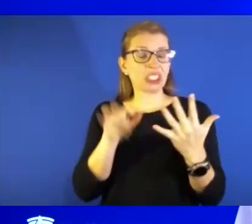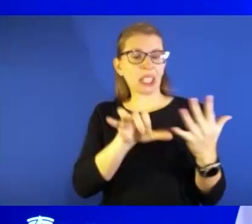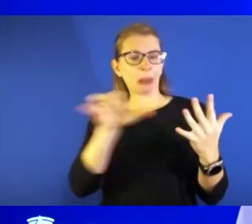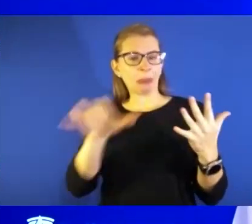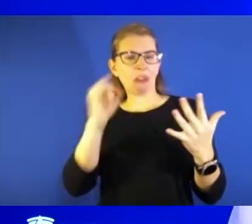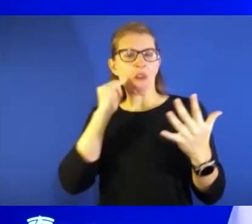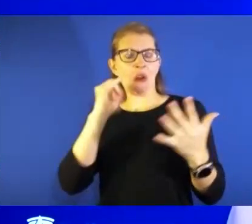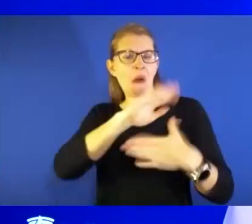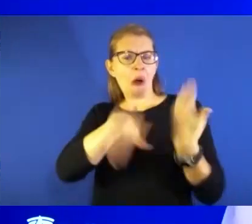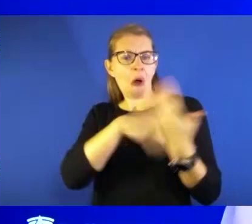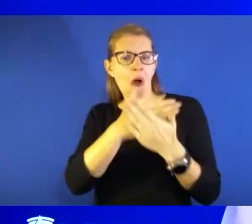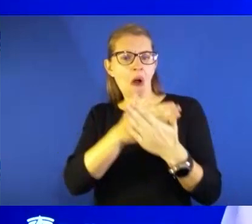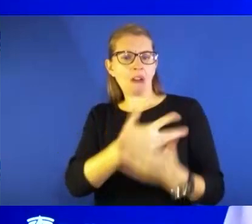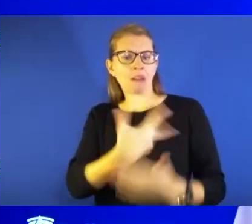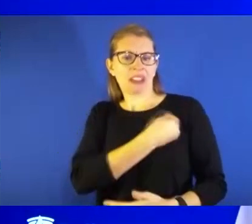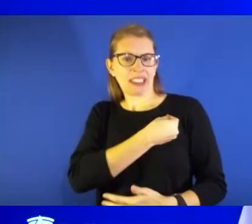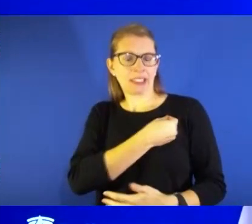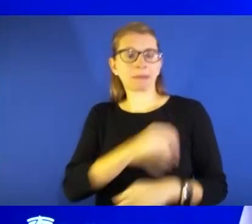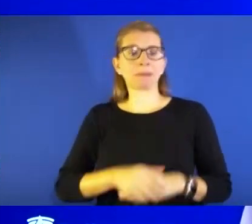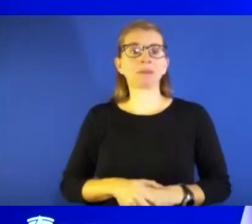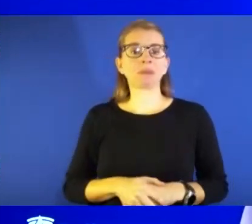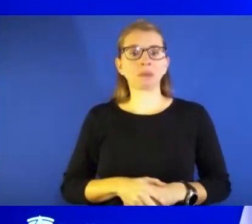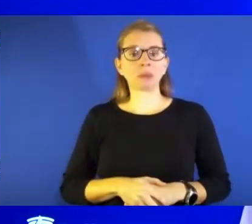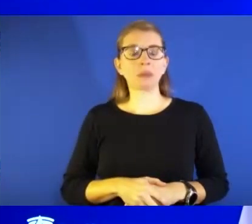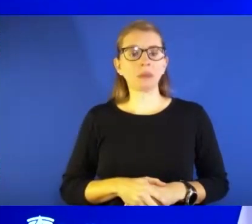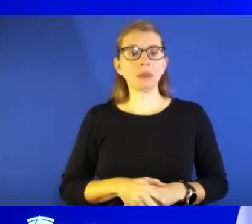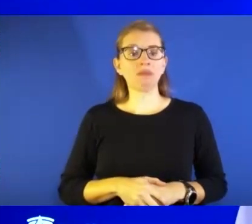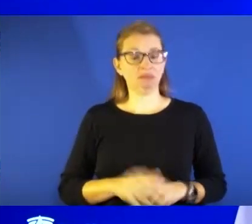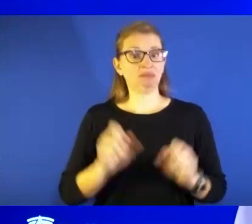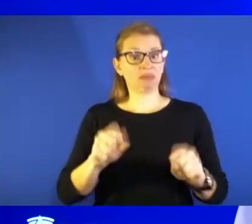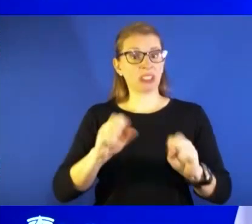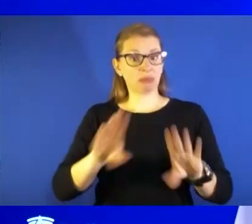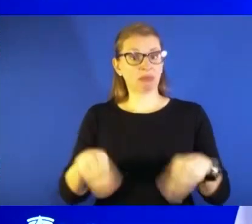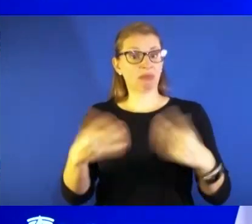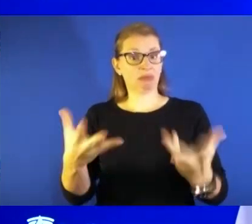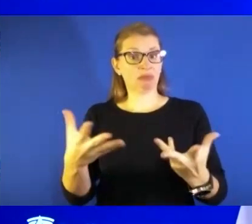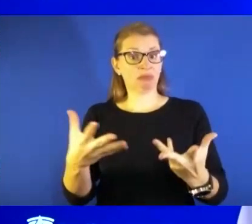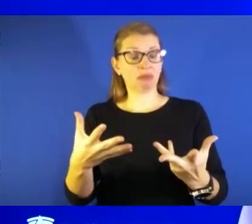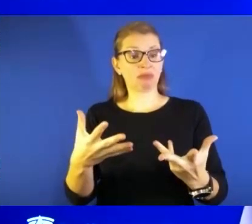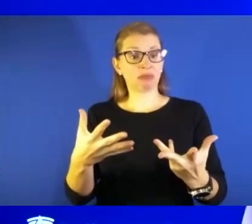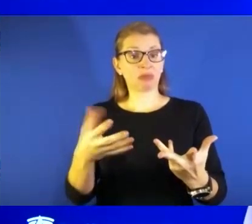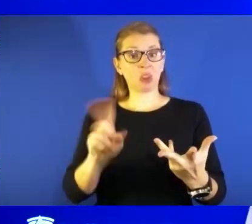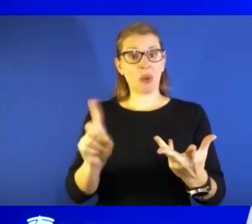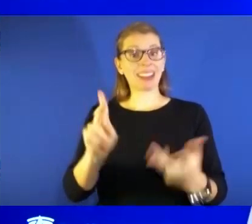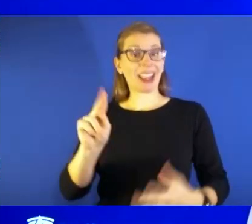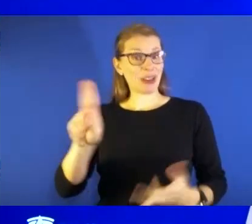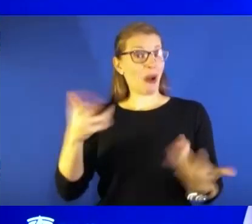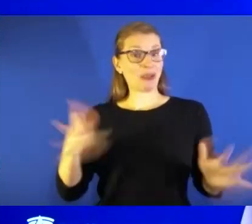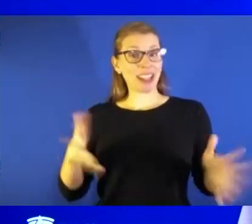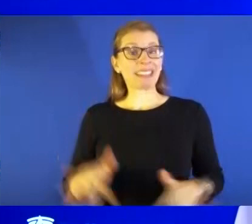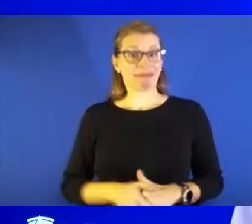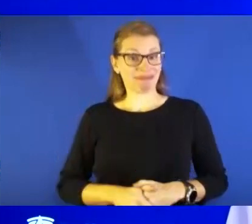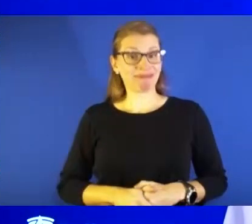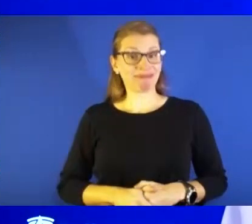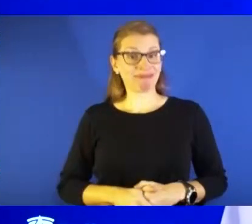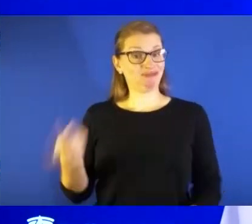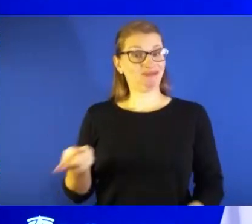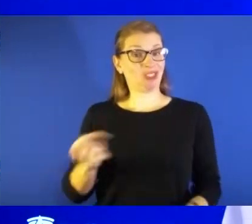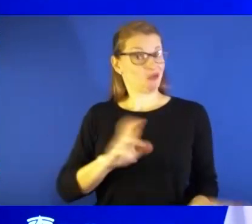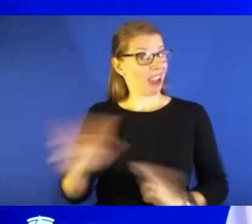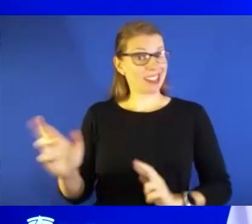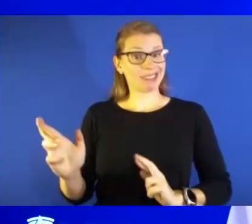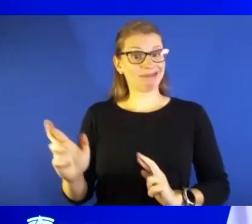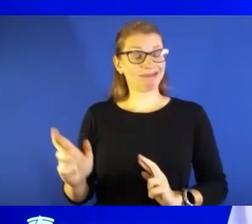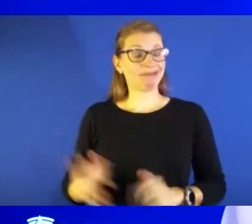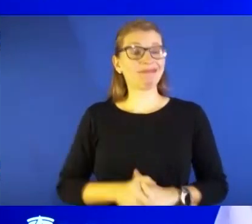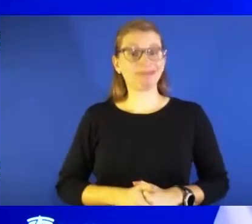vaccines. We have been being able to give those in our health system already, so we are definitely ready.